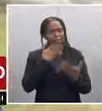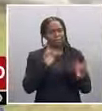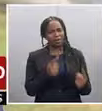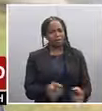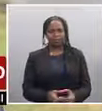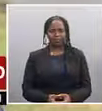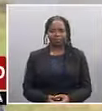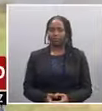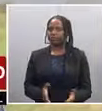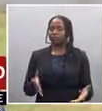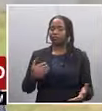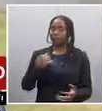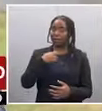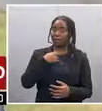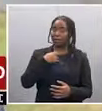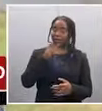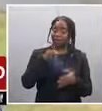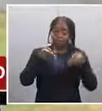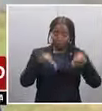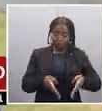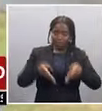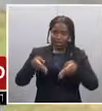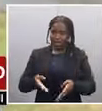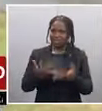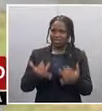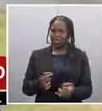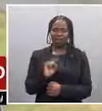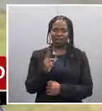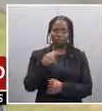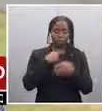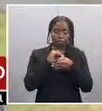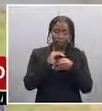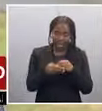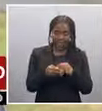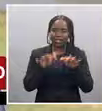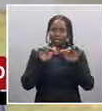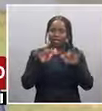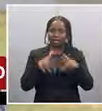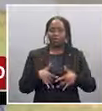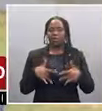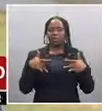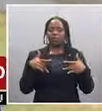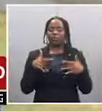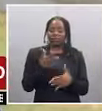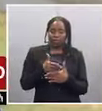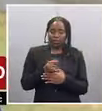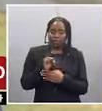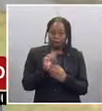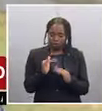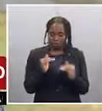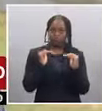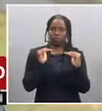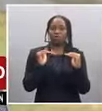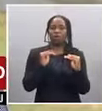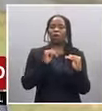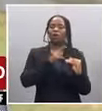state is not to bury people, it's to protect the lives of the people. So we need to elevate our work into a level